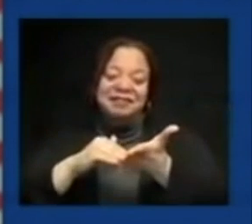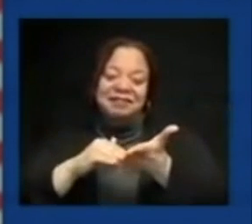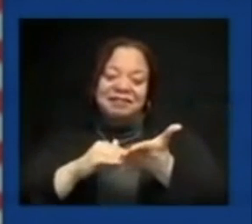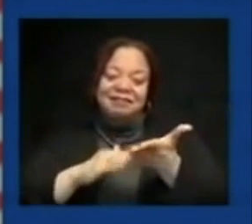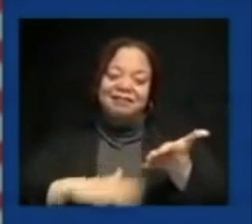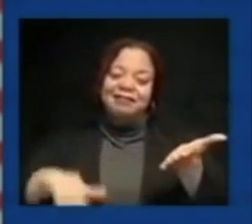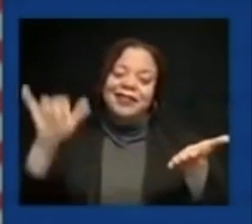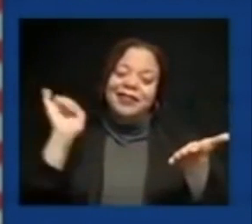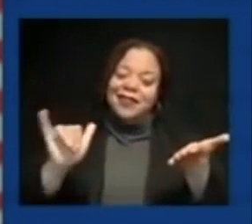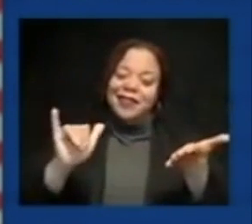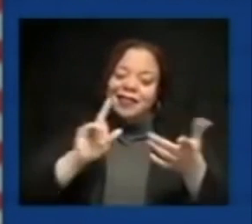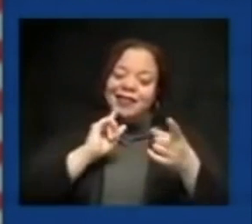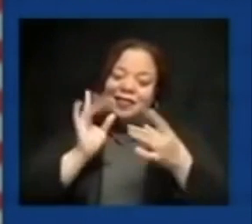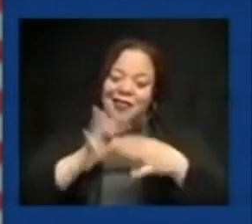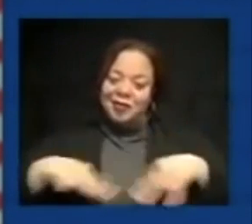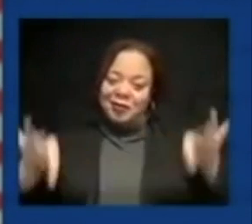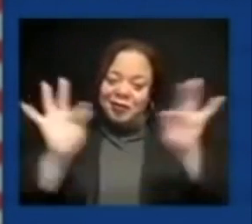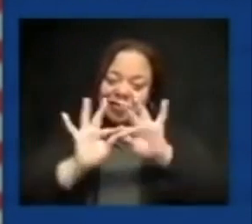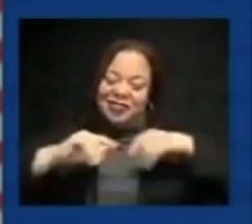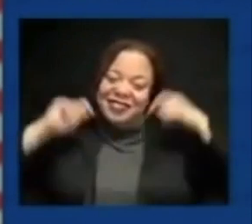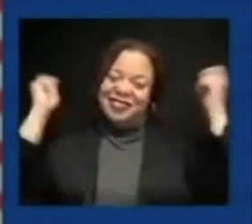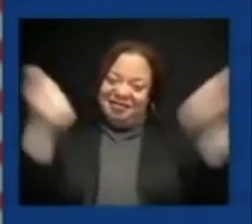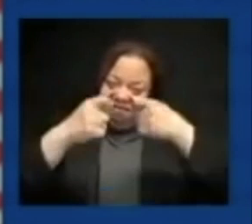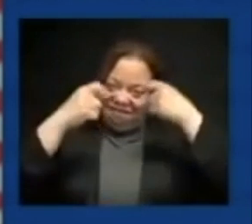That is worthy of celebration.